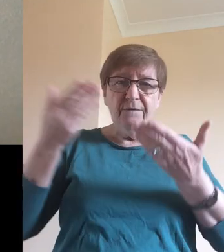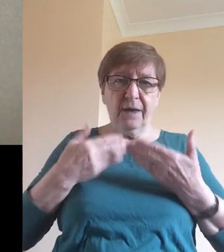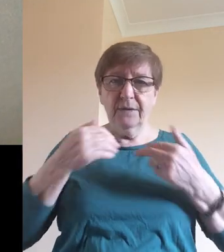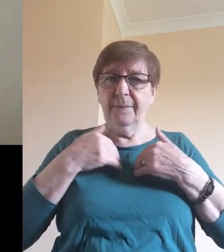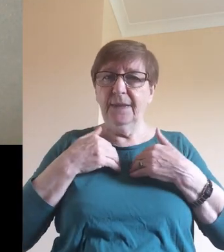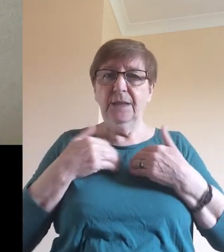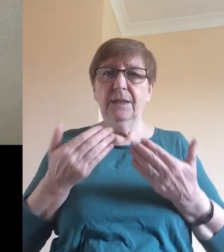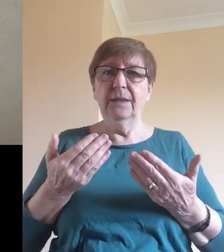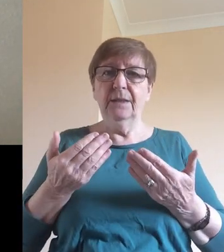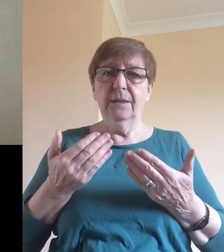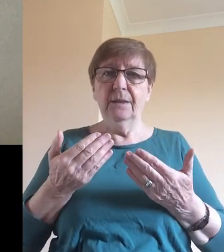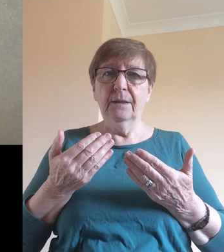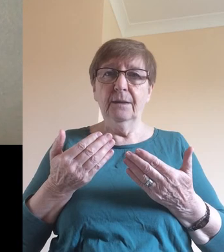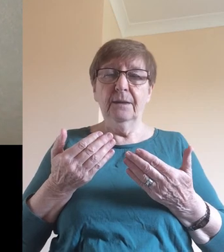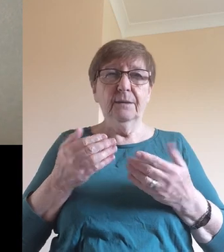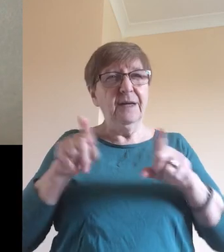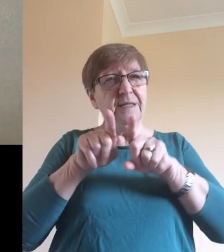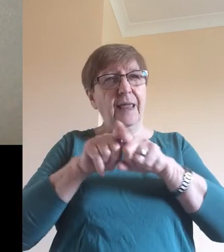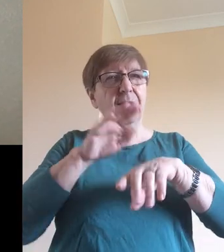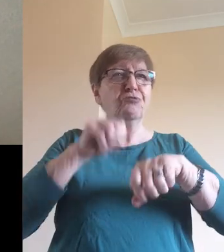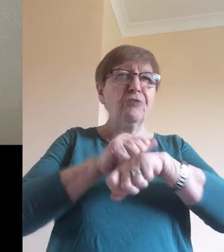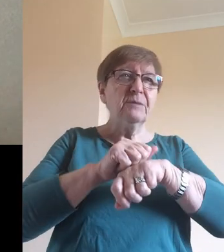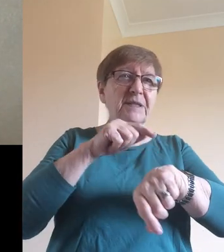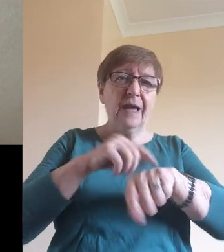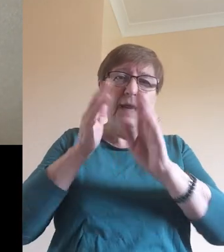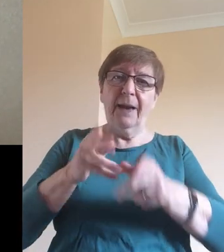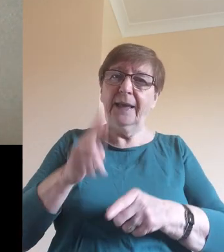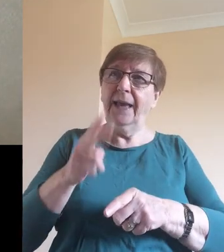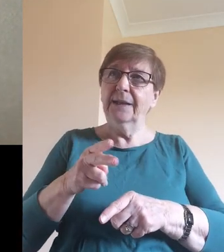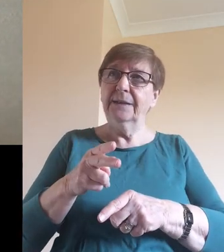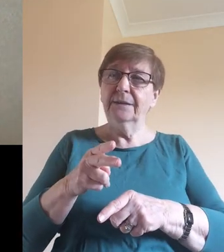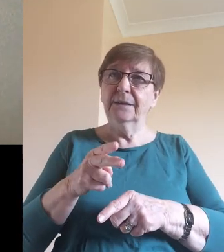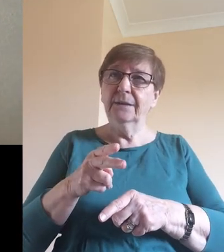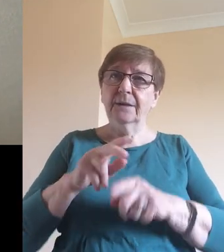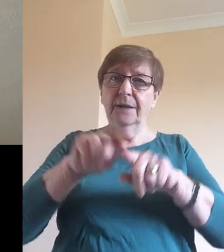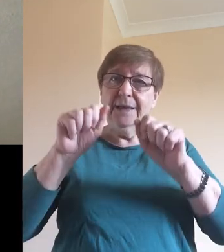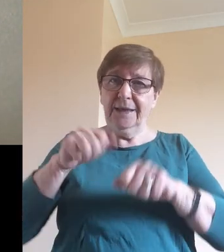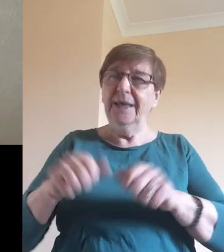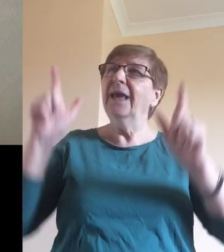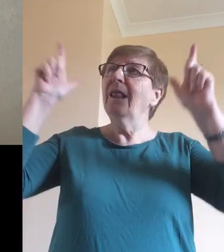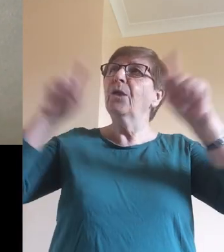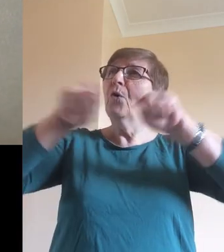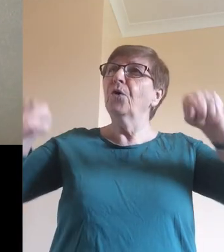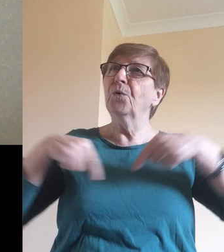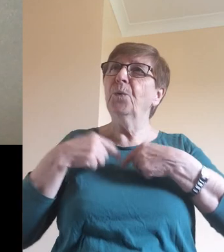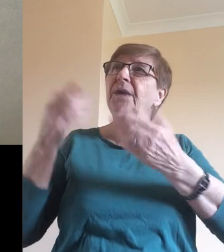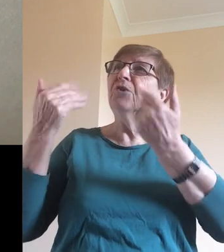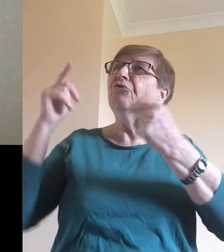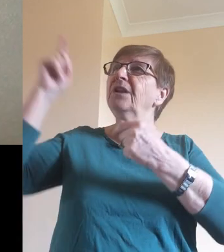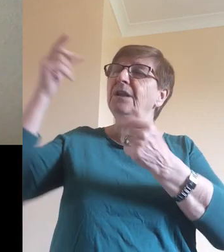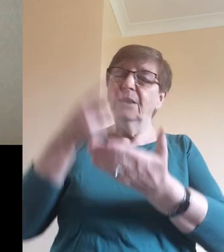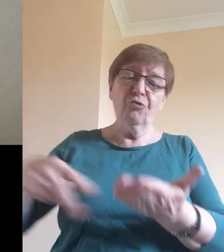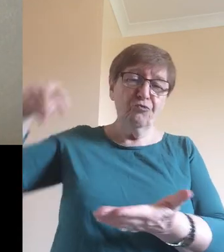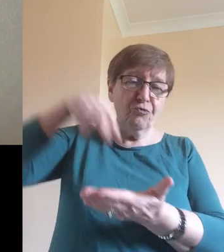me, yeah, it's Christmas all over again. Yea, Lord, we greet thee, risen this happy